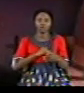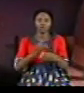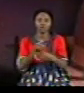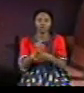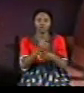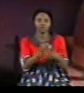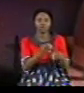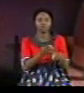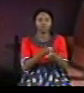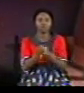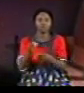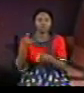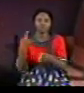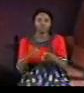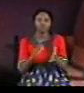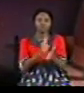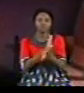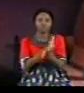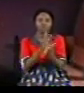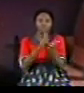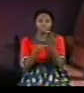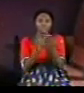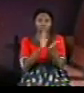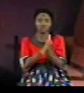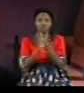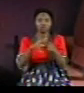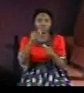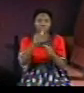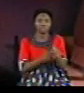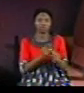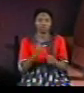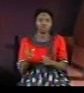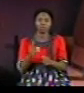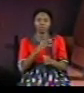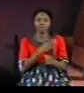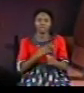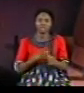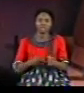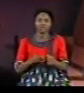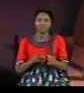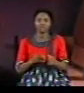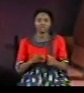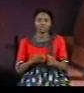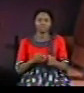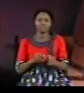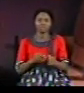to everybody. But along the line, there is a kind of a bad weather, so